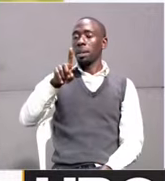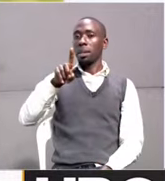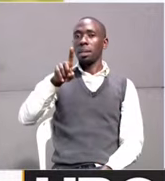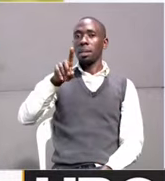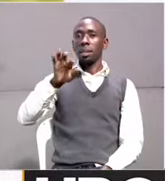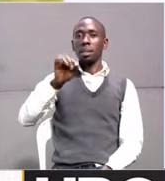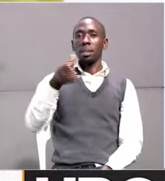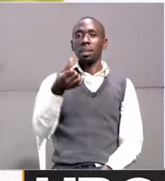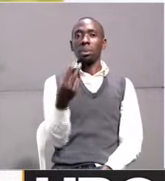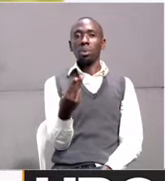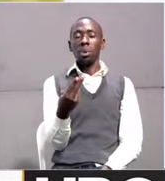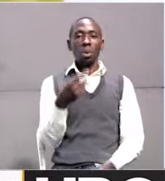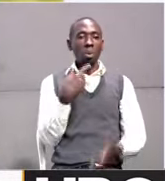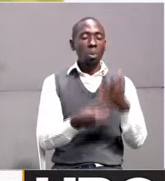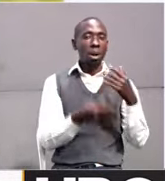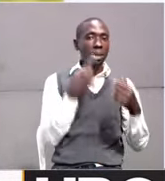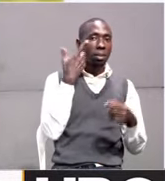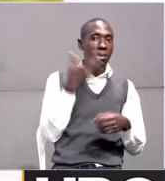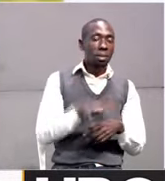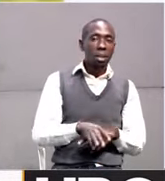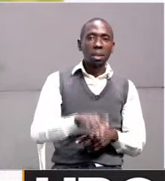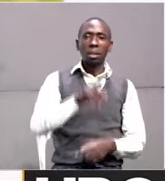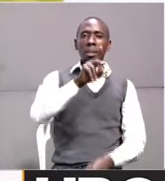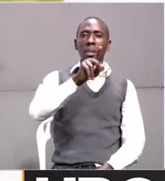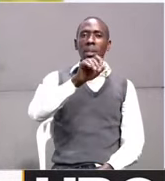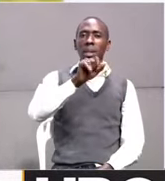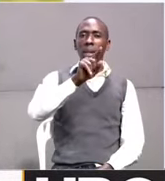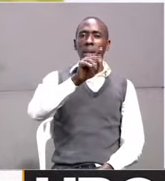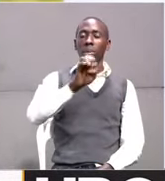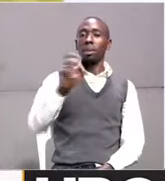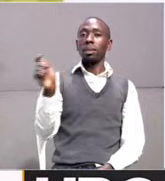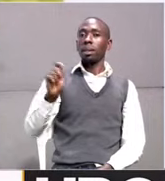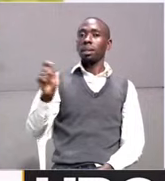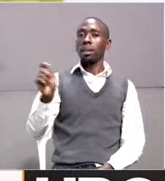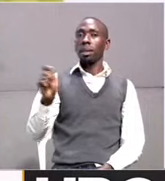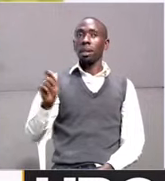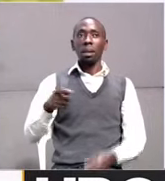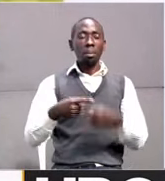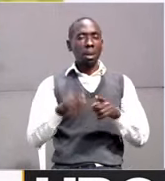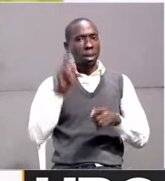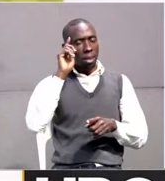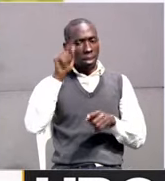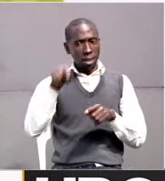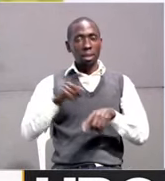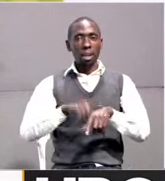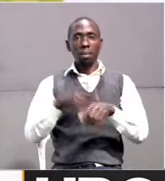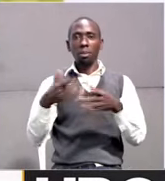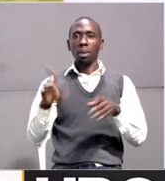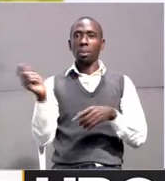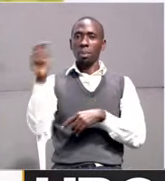Karagwe, Tanzania. Now he's talking, by this time I think he had entered Uganda.